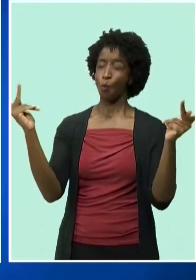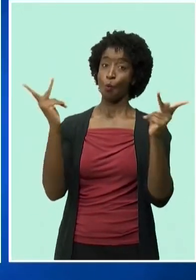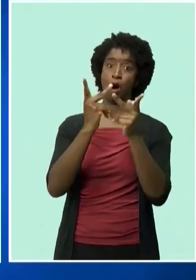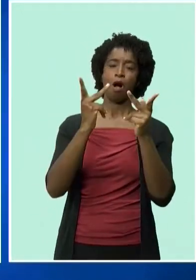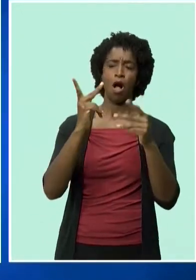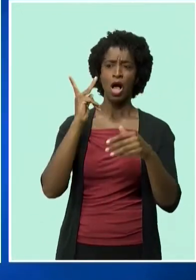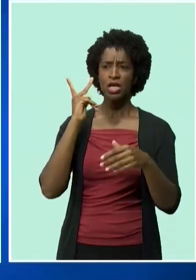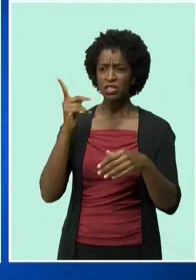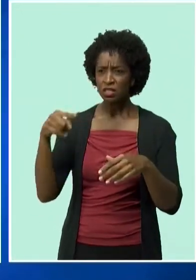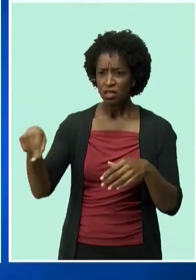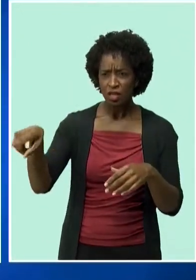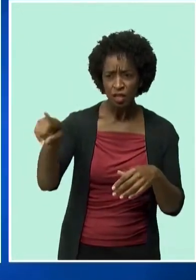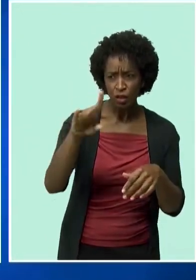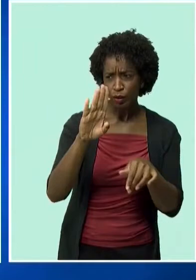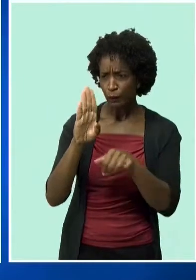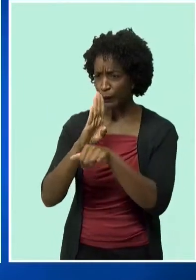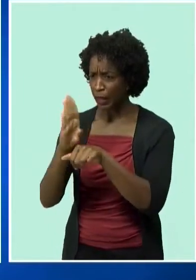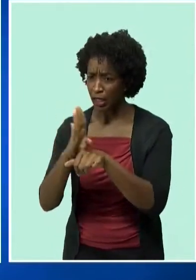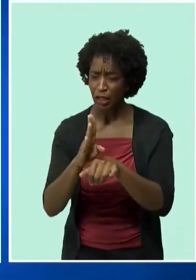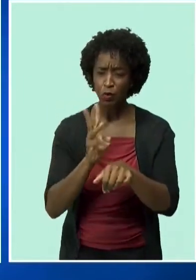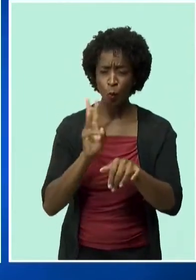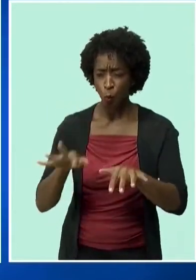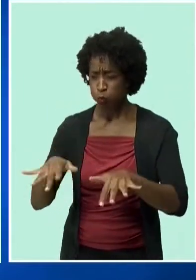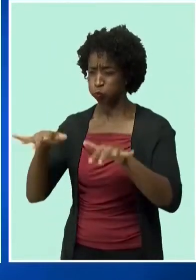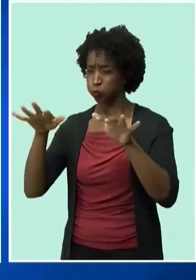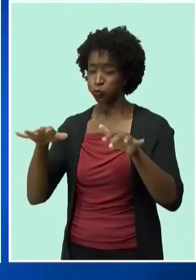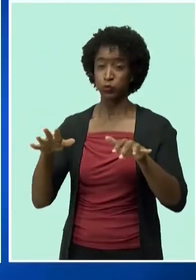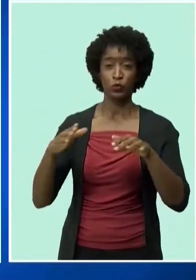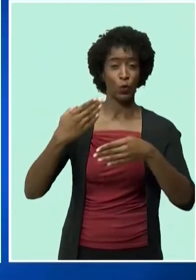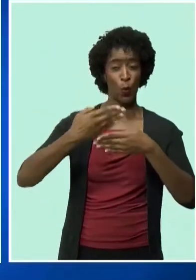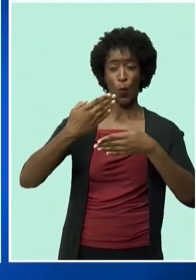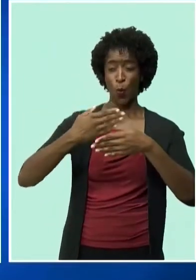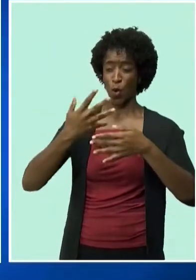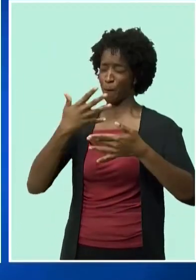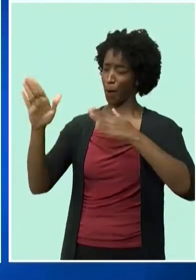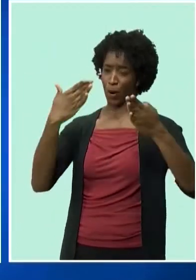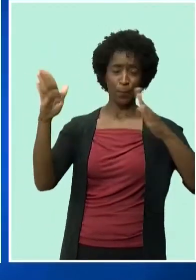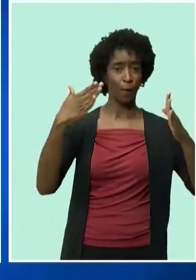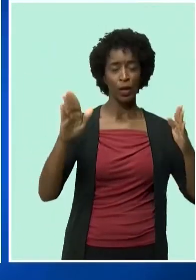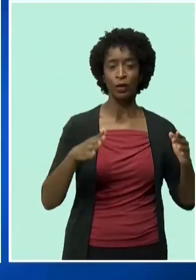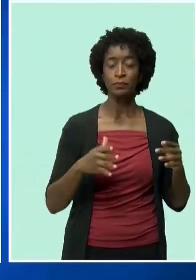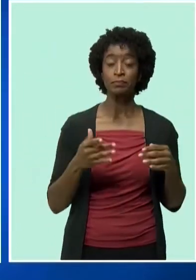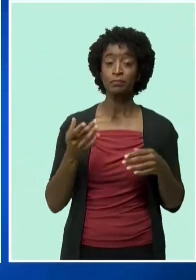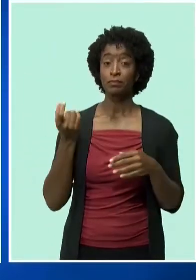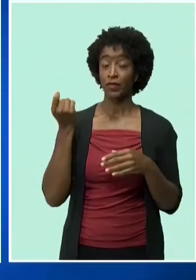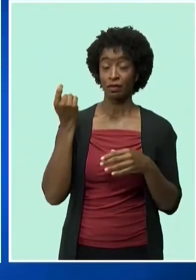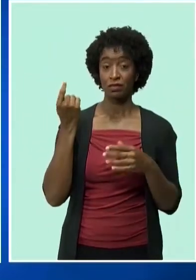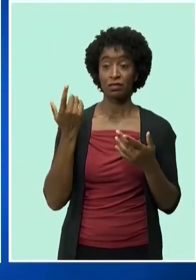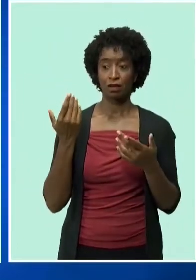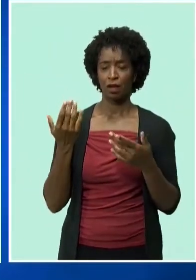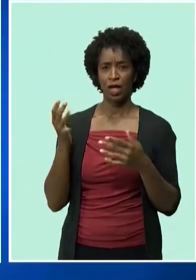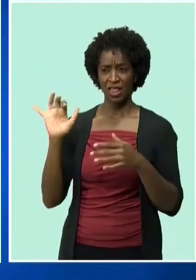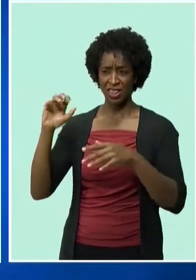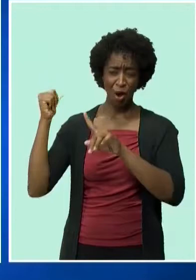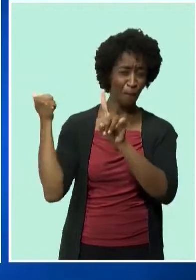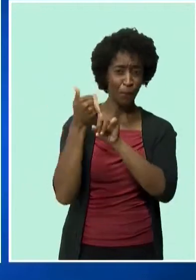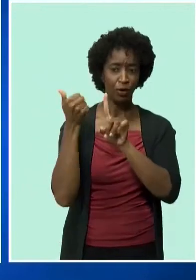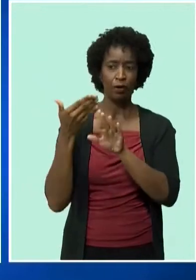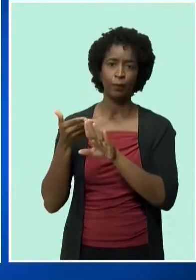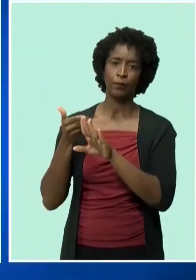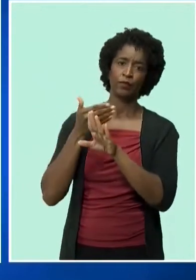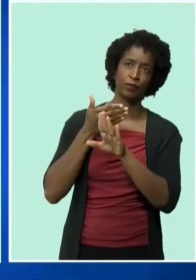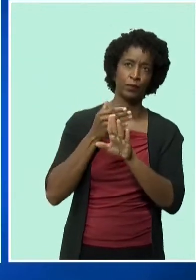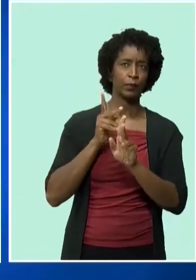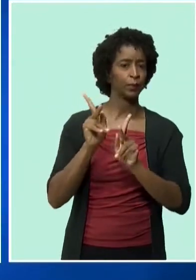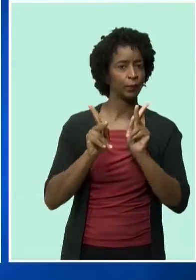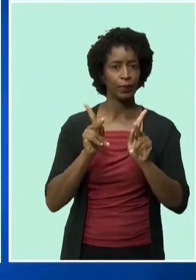businesses downtown that are all flooded, windows blown out. Even before the worst of the storm hit, people in Fort Myers already